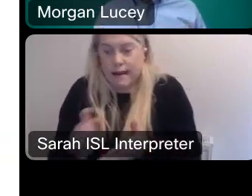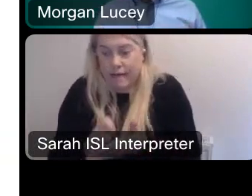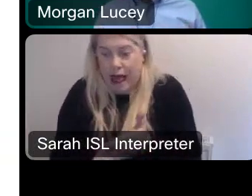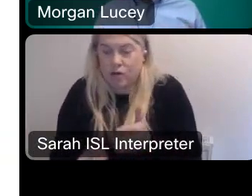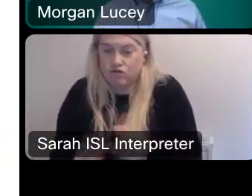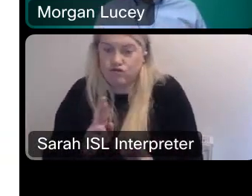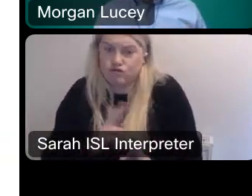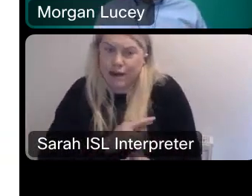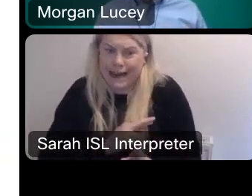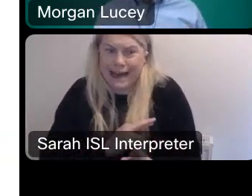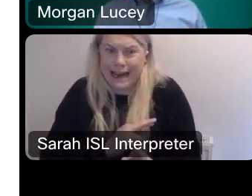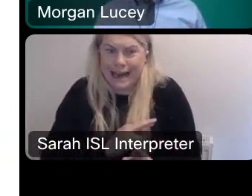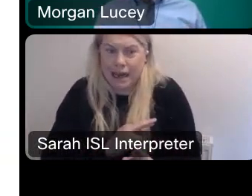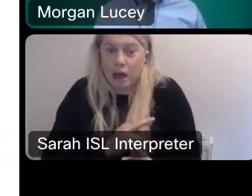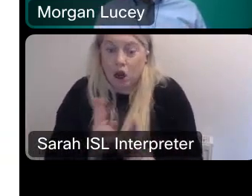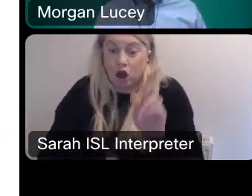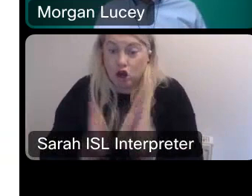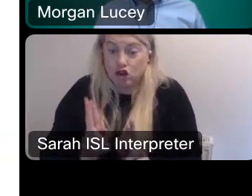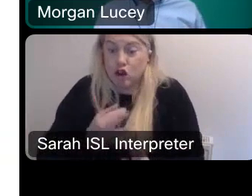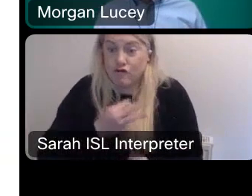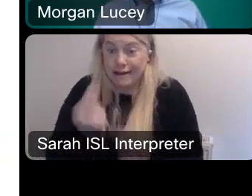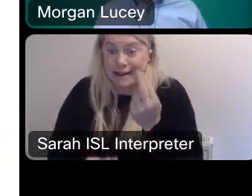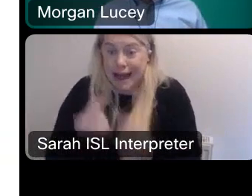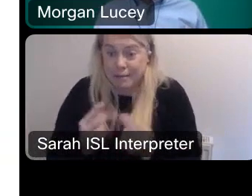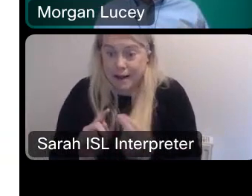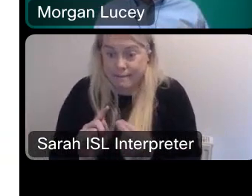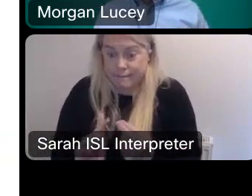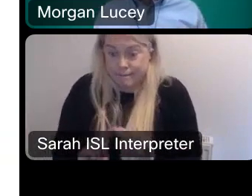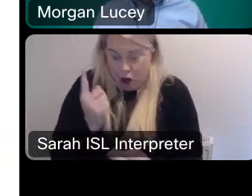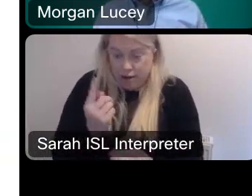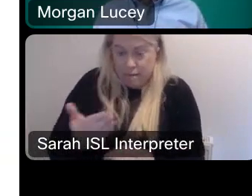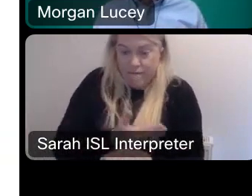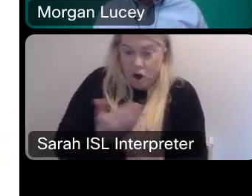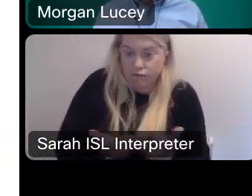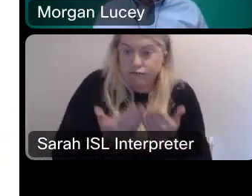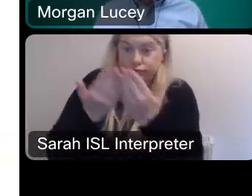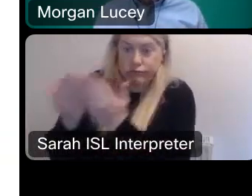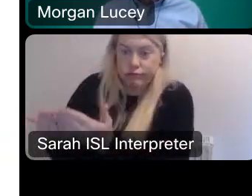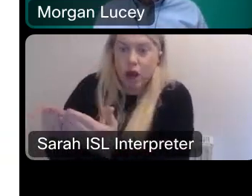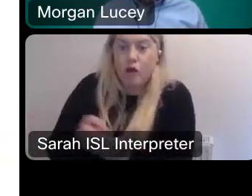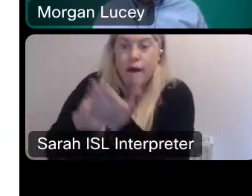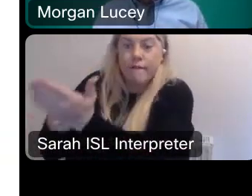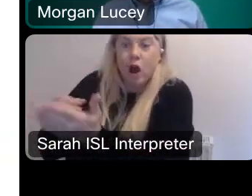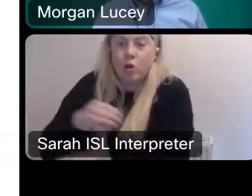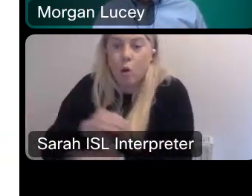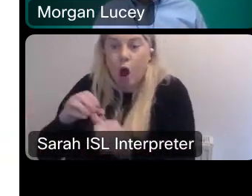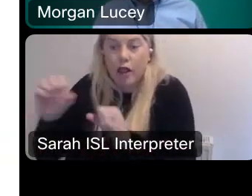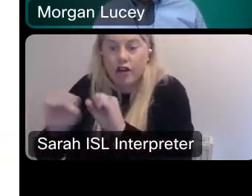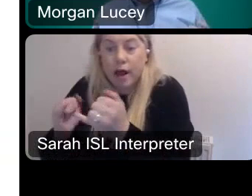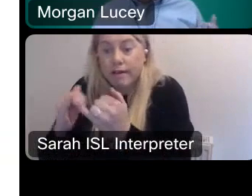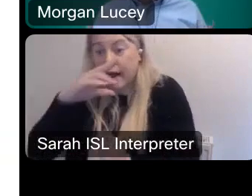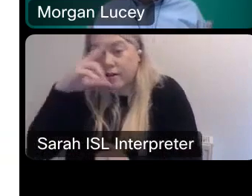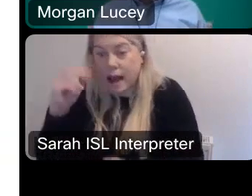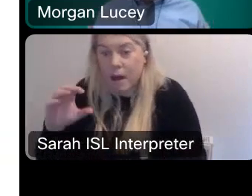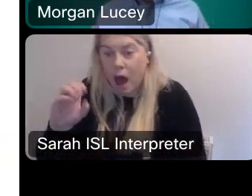prior to referrals into other services, for example, occupational health. And if